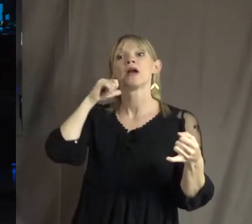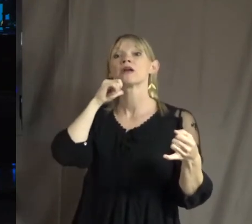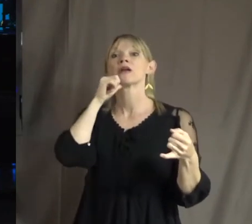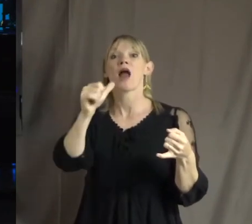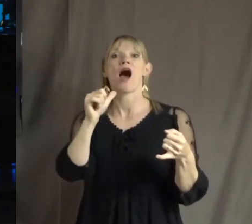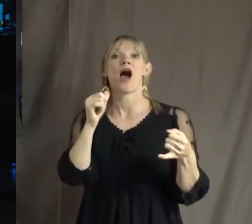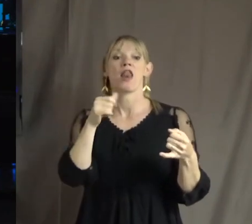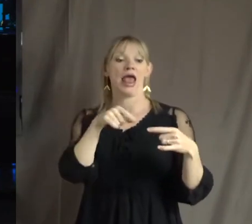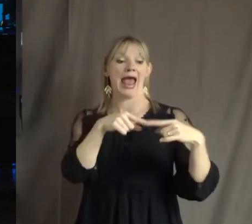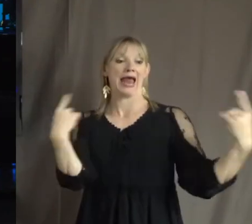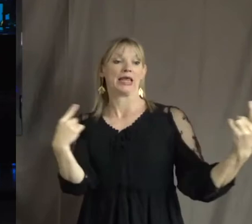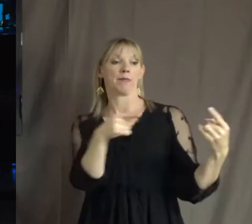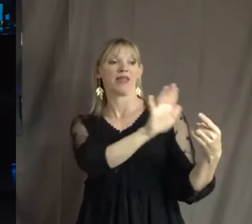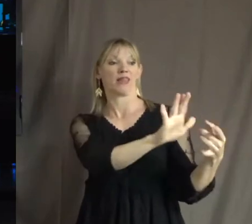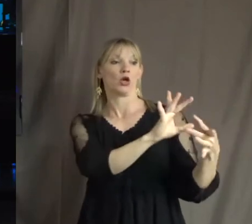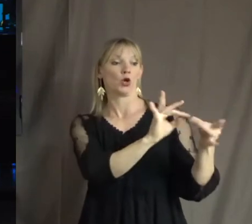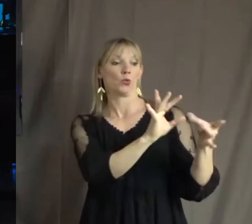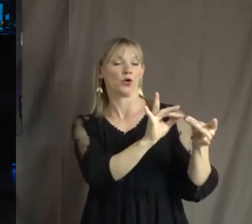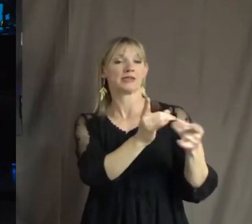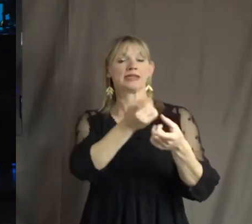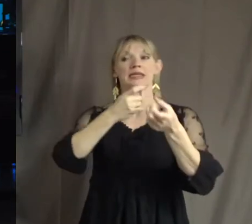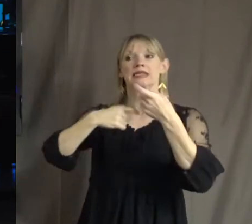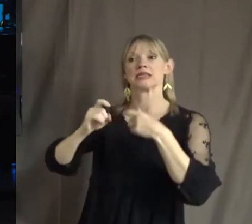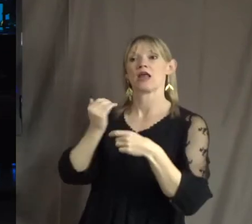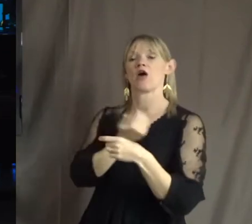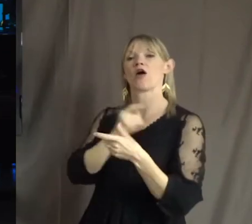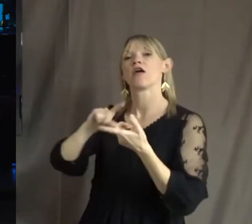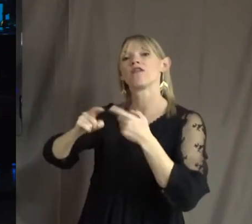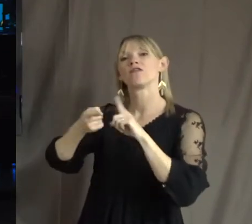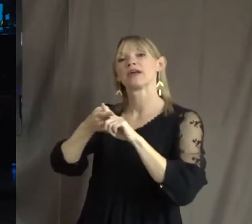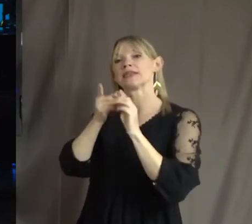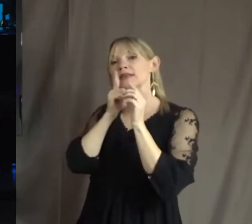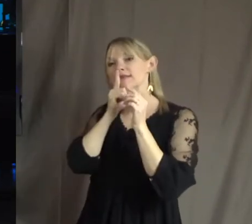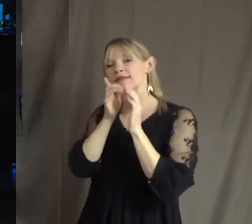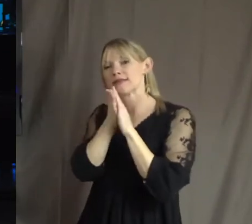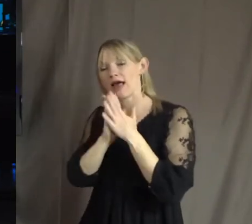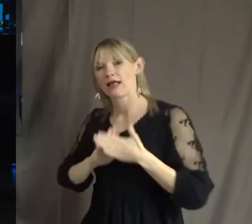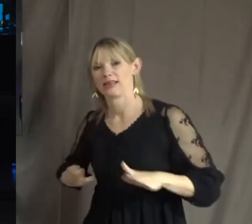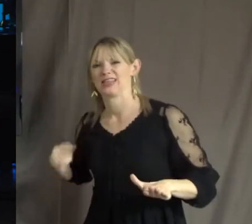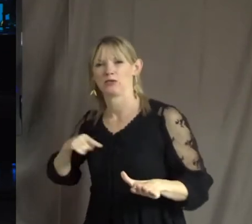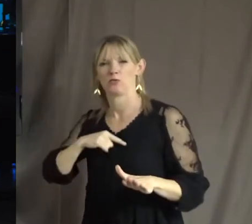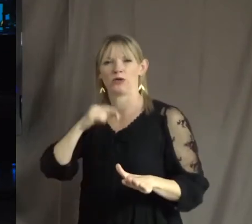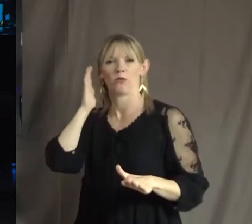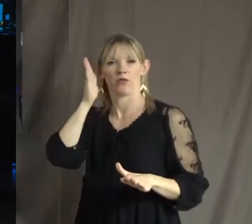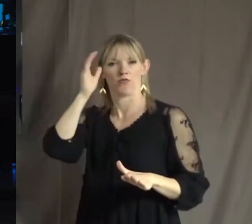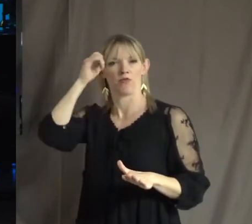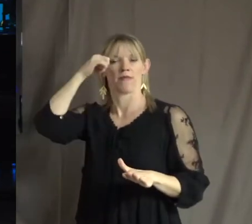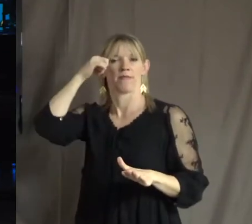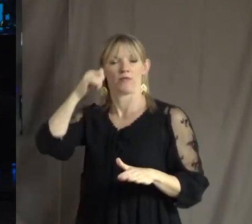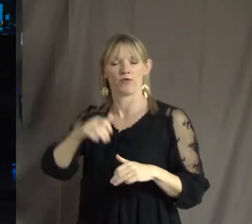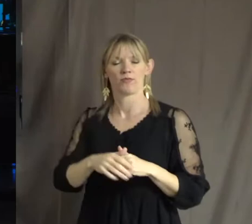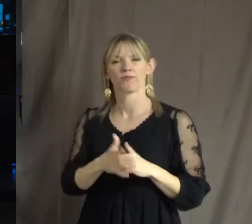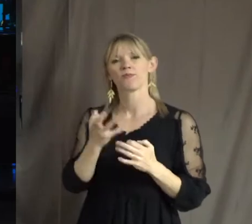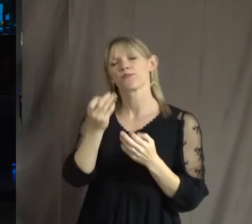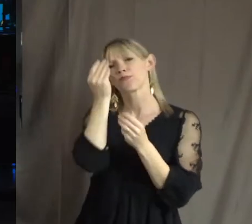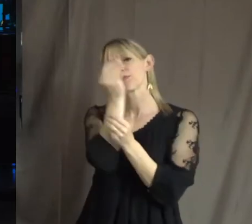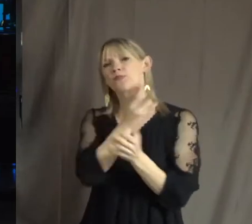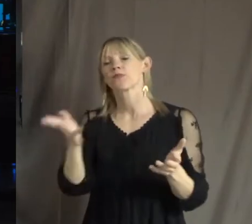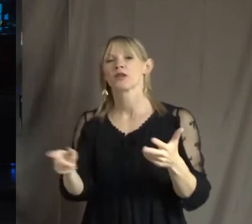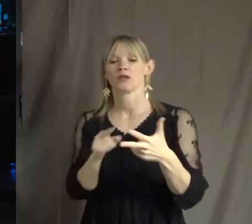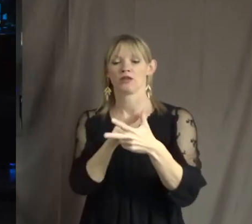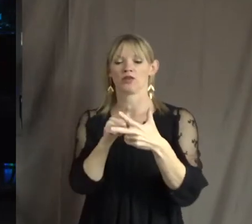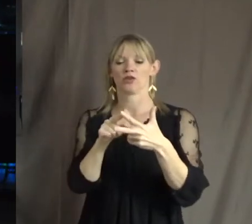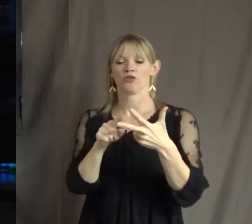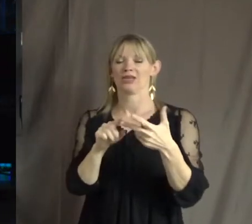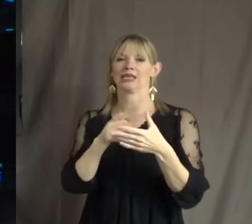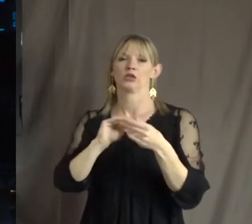our enemy, but the silence of our friends. So I want to share with you 3 stories,